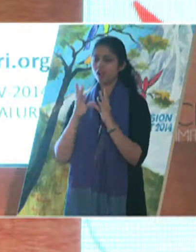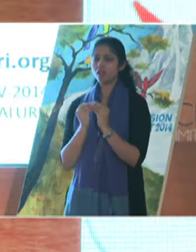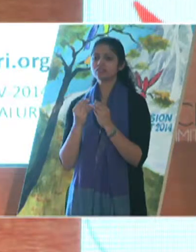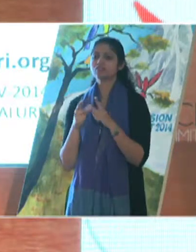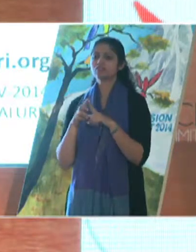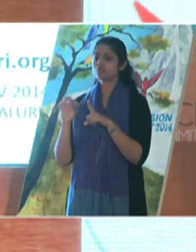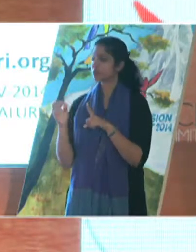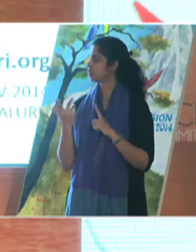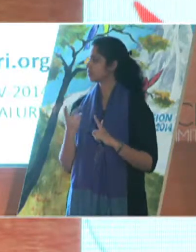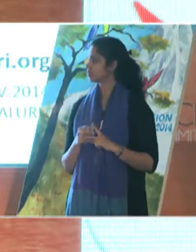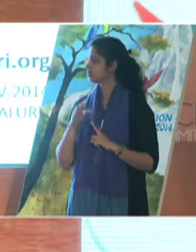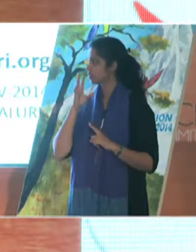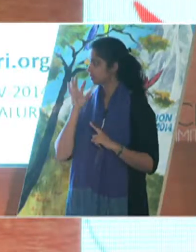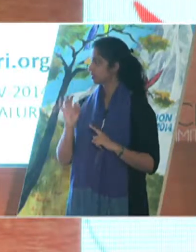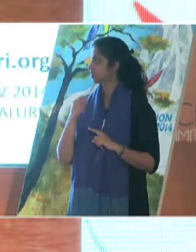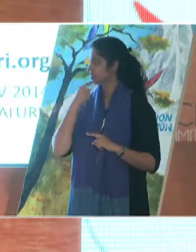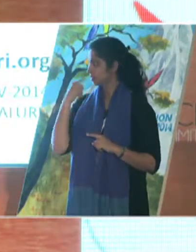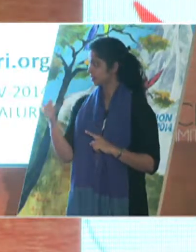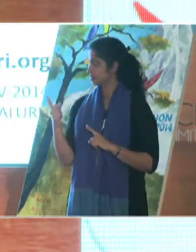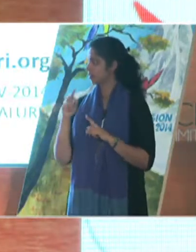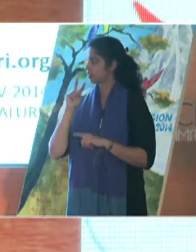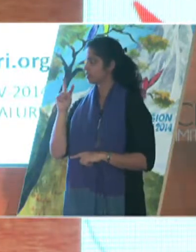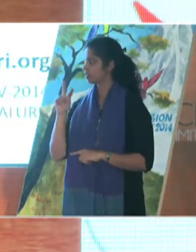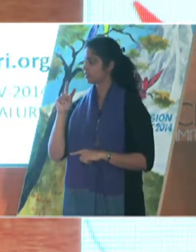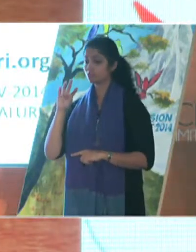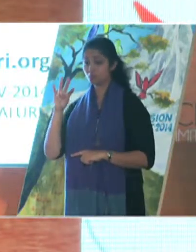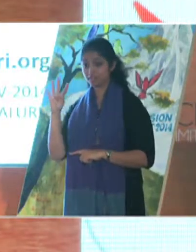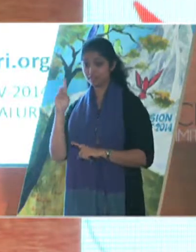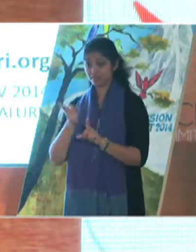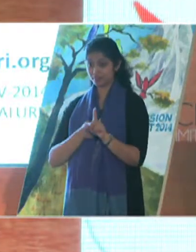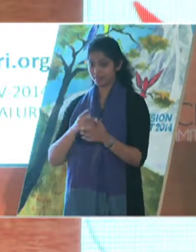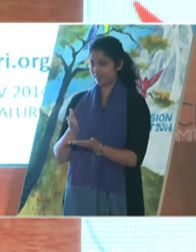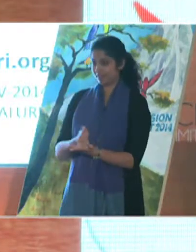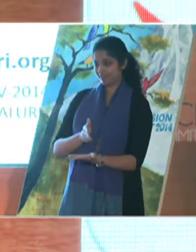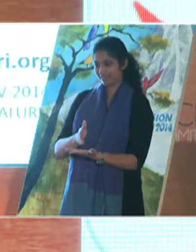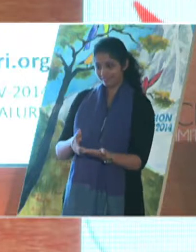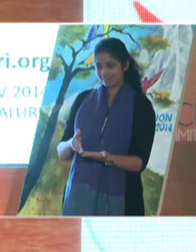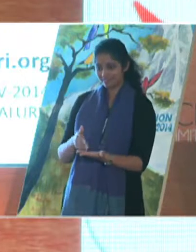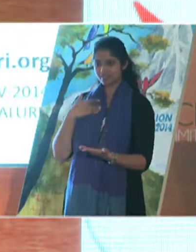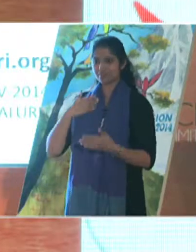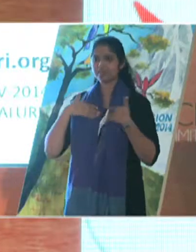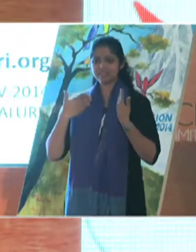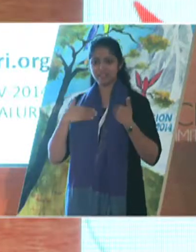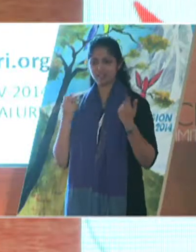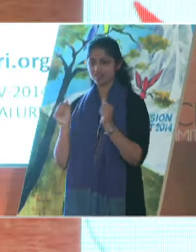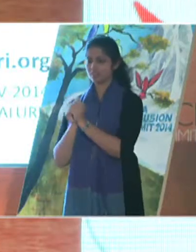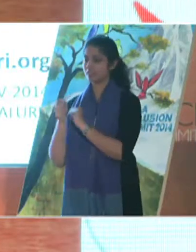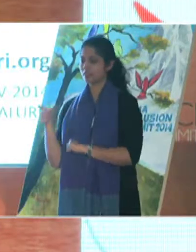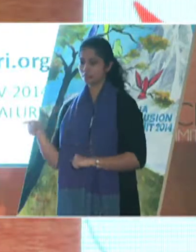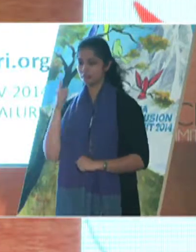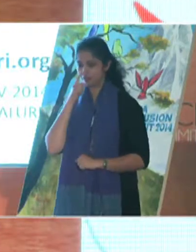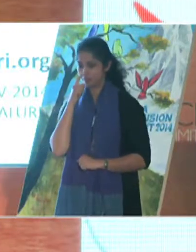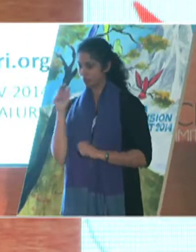story, and we have a small video clip here. It's about Pinoy. Pinoy Tang is from